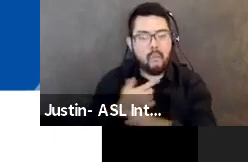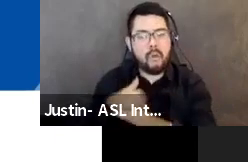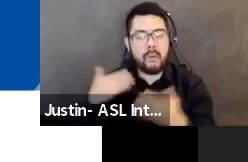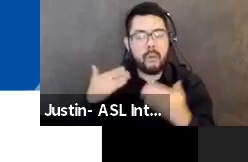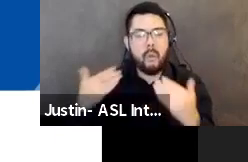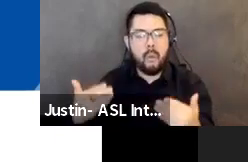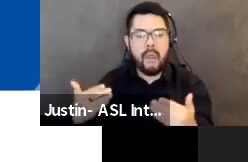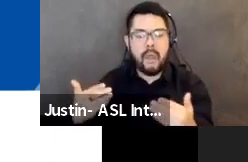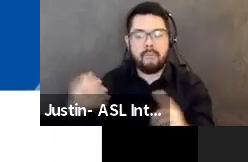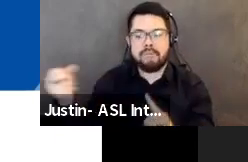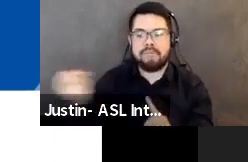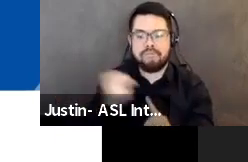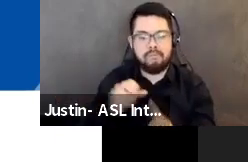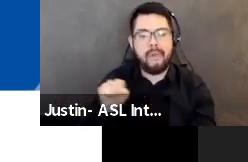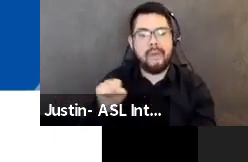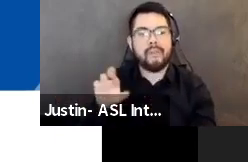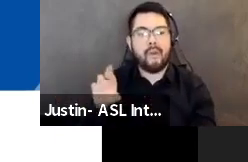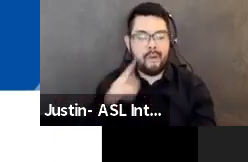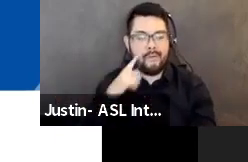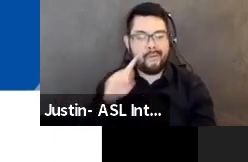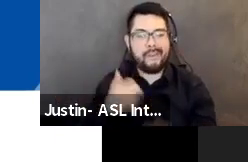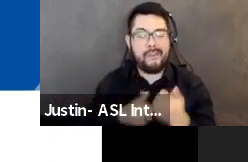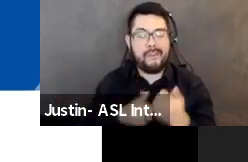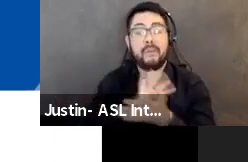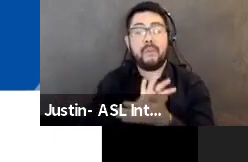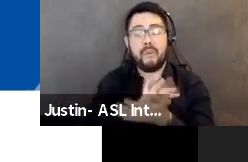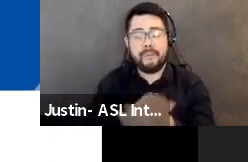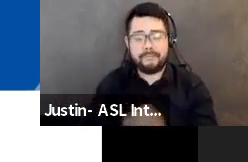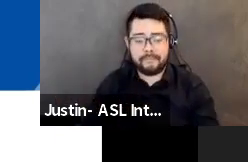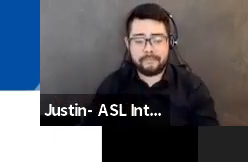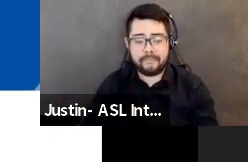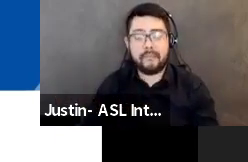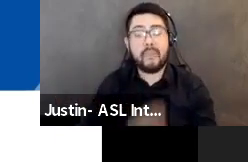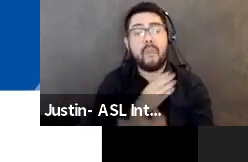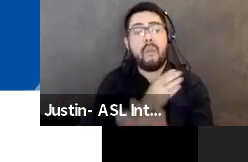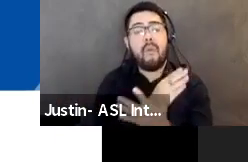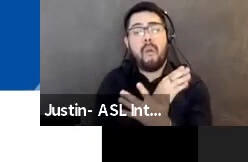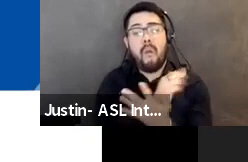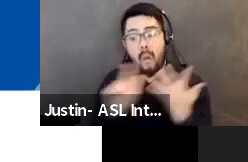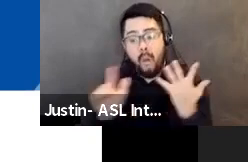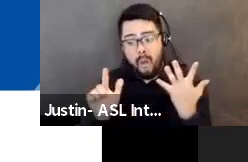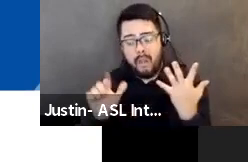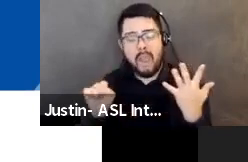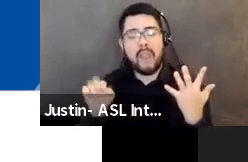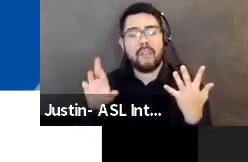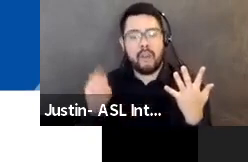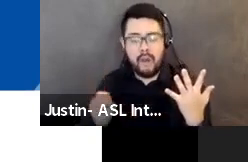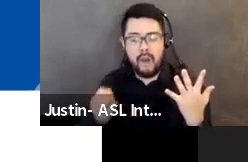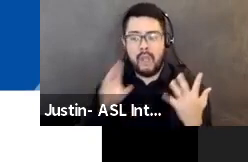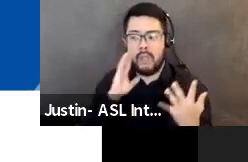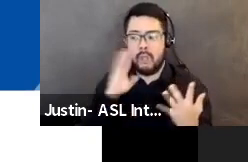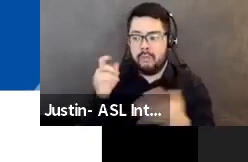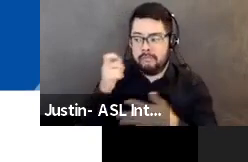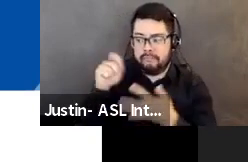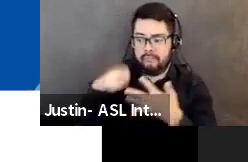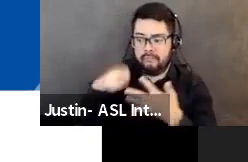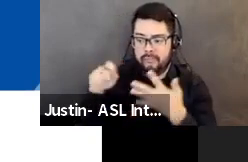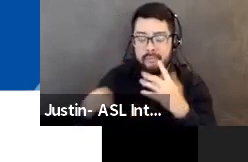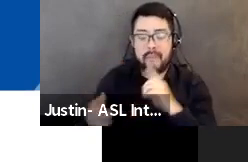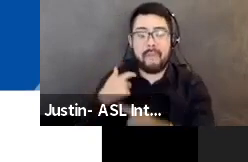as uh sro in one of our schools all of the sros will be vetted through the chief of bureau of